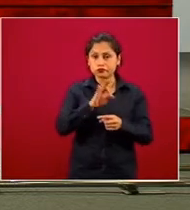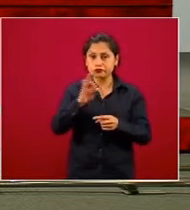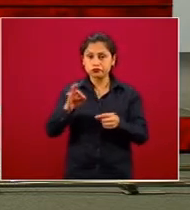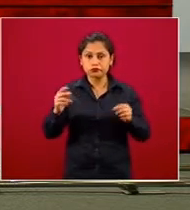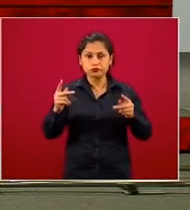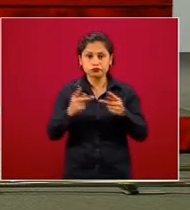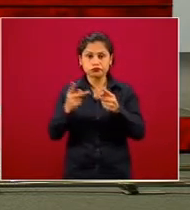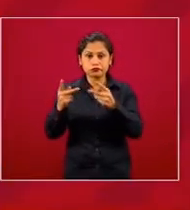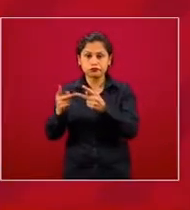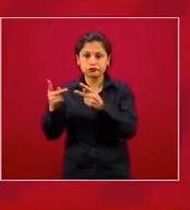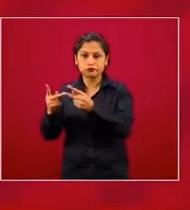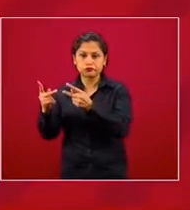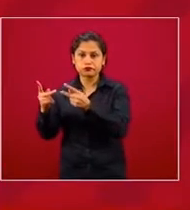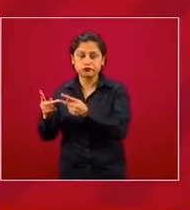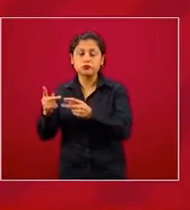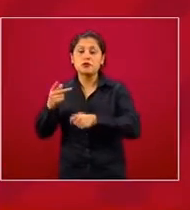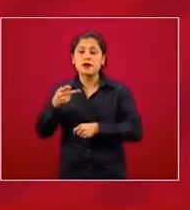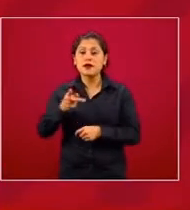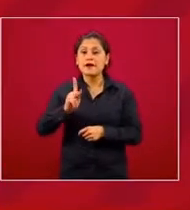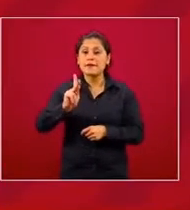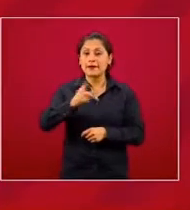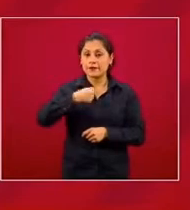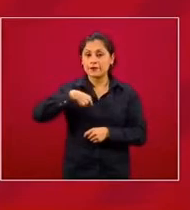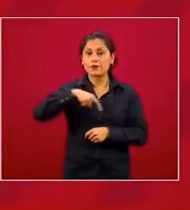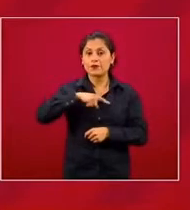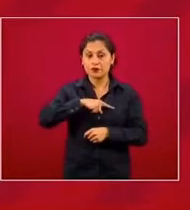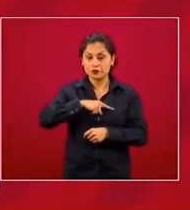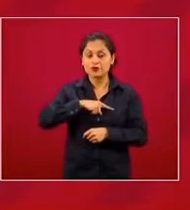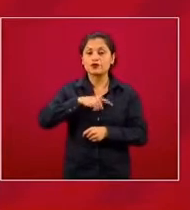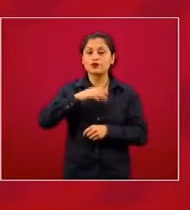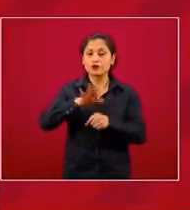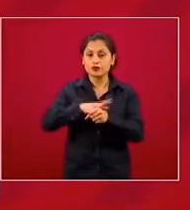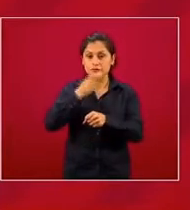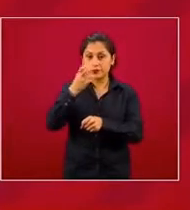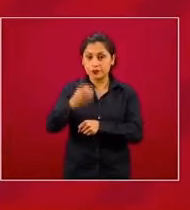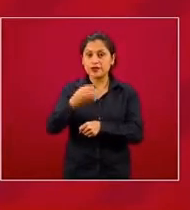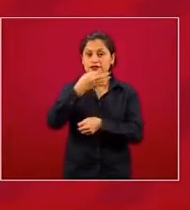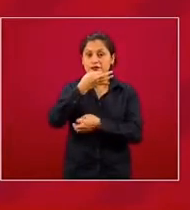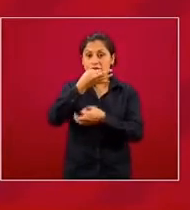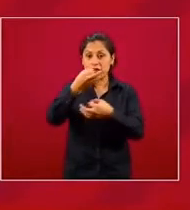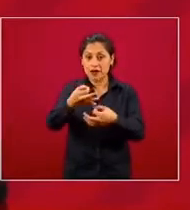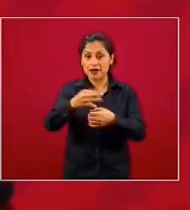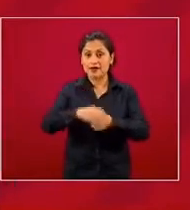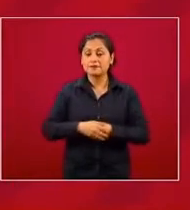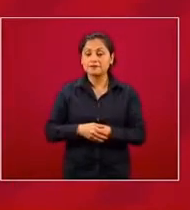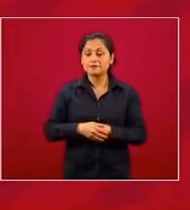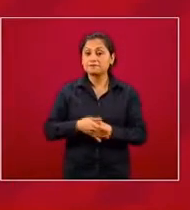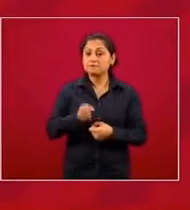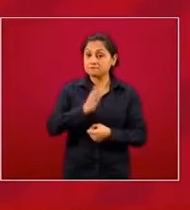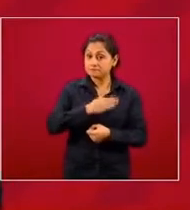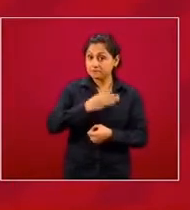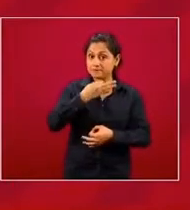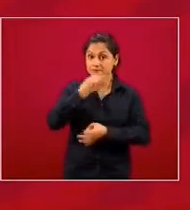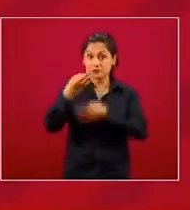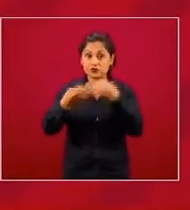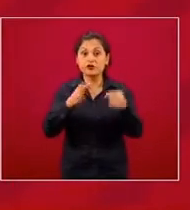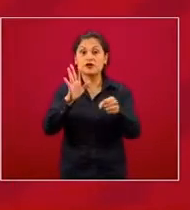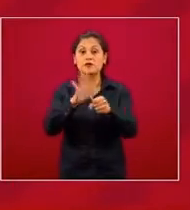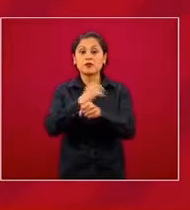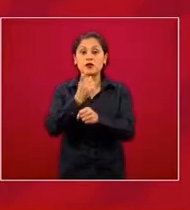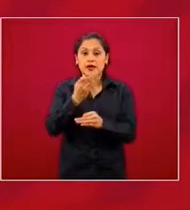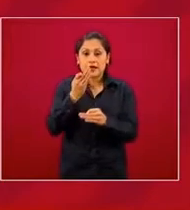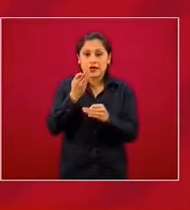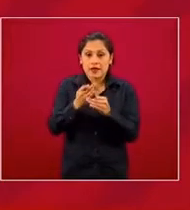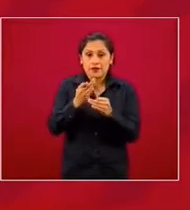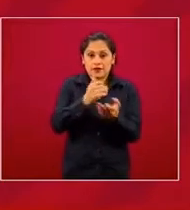Entonces, por again, eso as hemos a very comentado, good news, de we hecho, have como una labeled it muy as buena such. noticia esta It allows dinámica, us to porque nos focalize permite our efforts enfocar in the esfuerzos top ahorita en five las cities